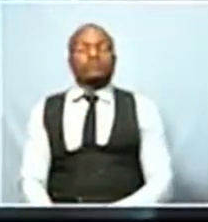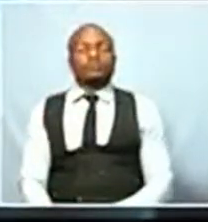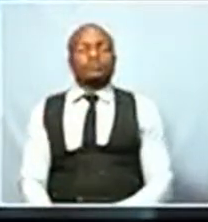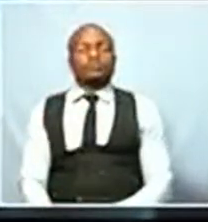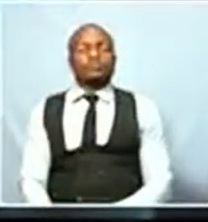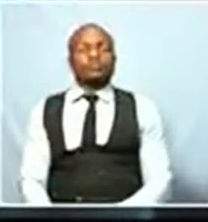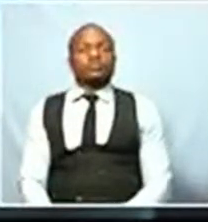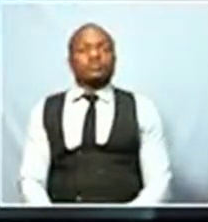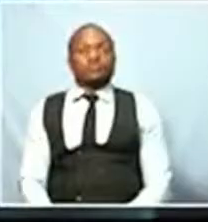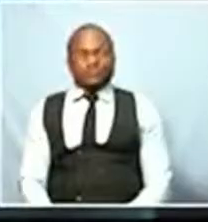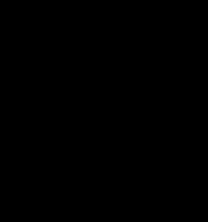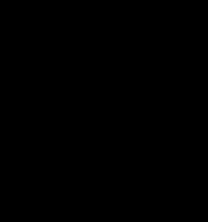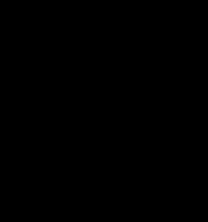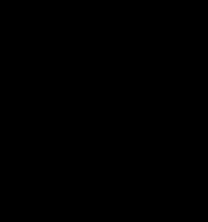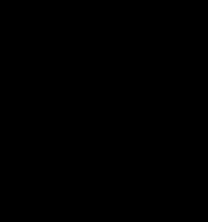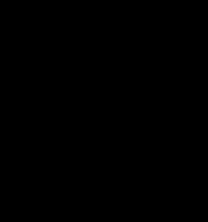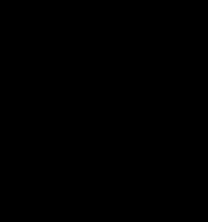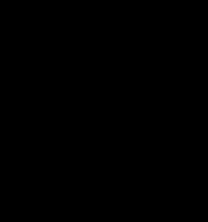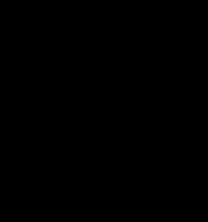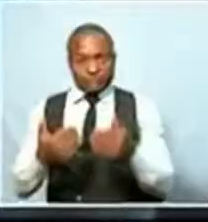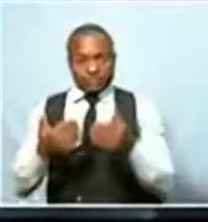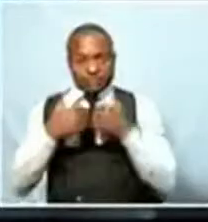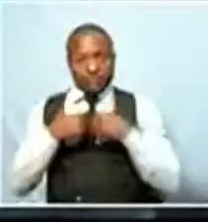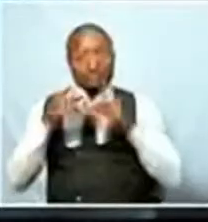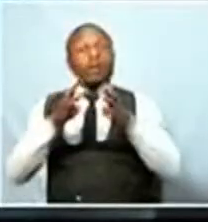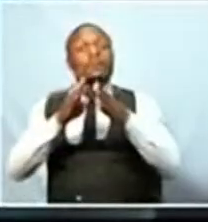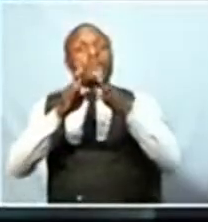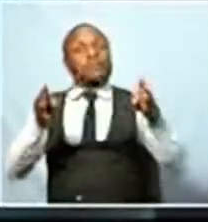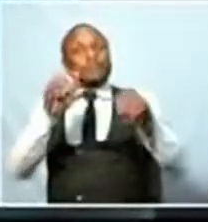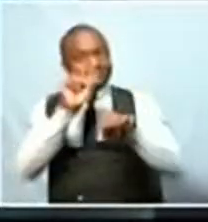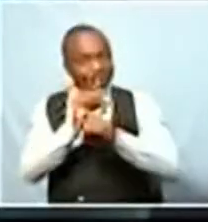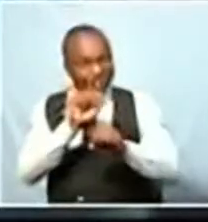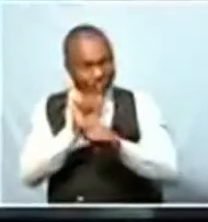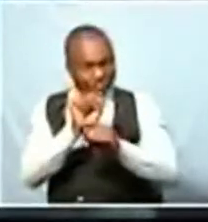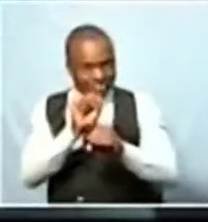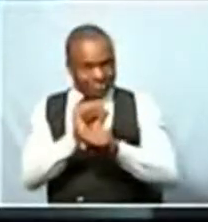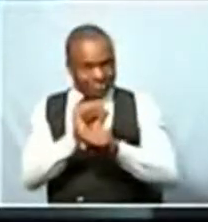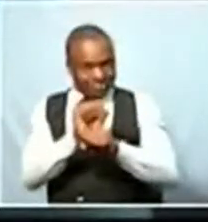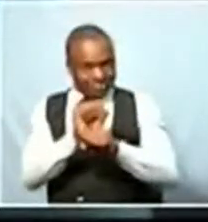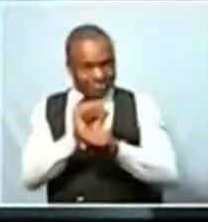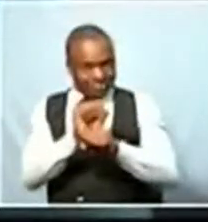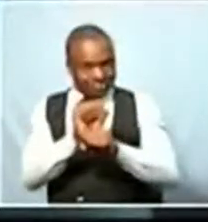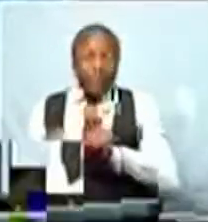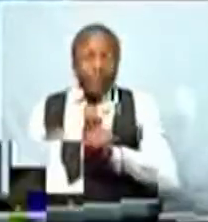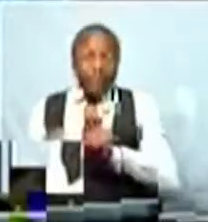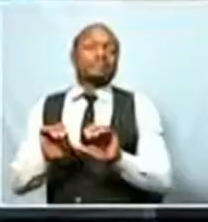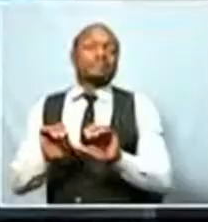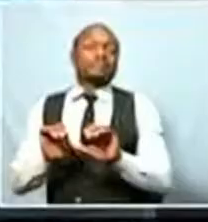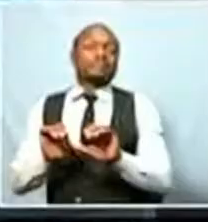They've got a mountain of work to climb.